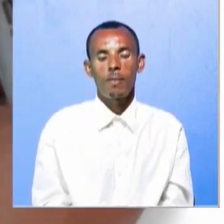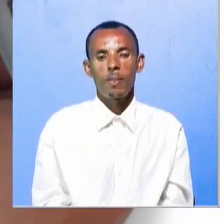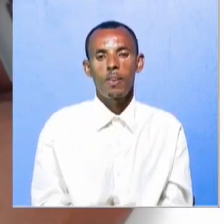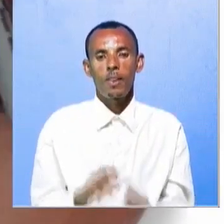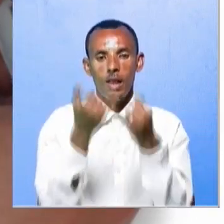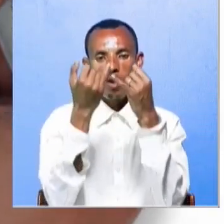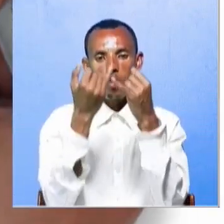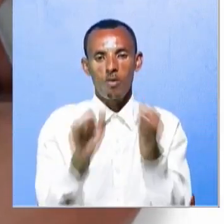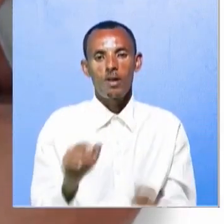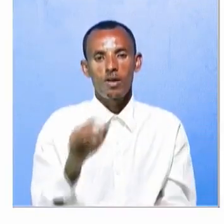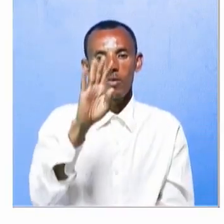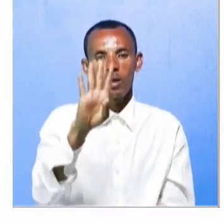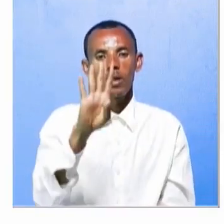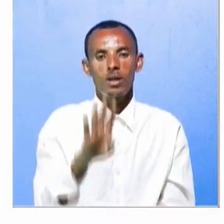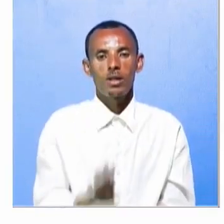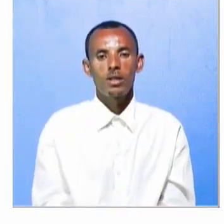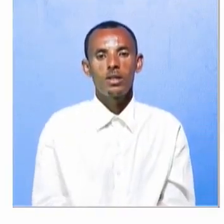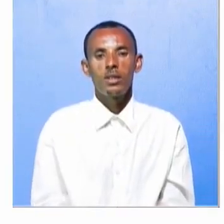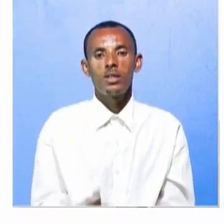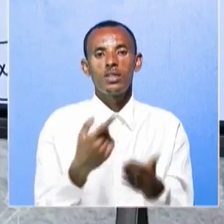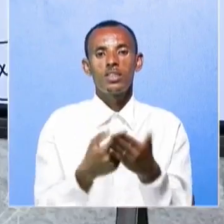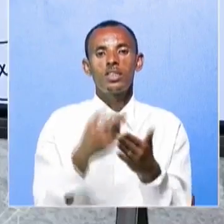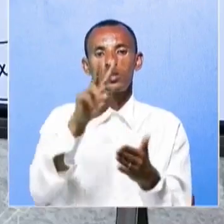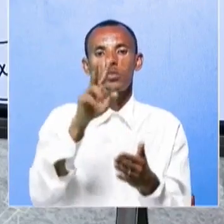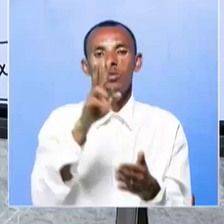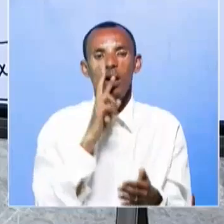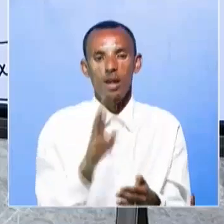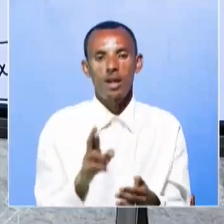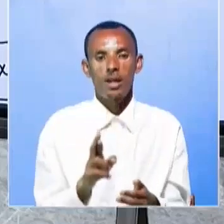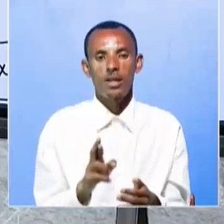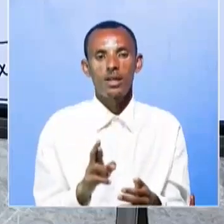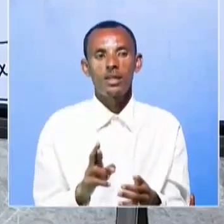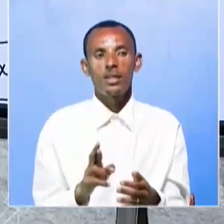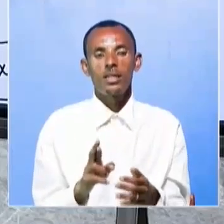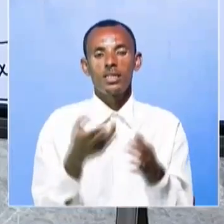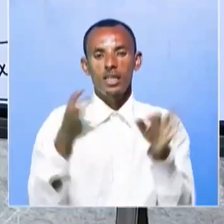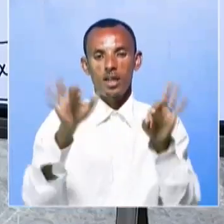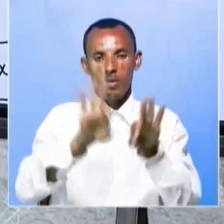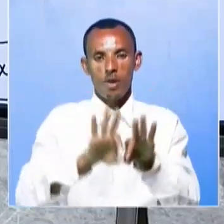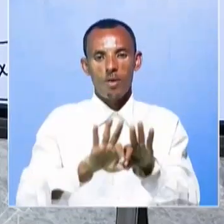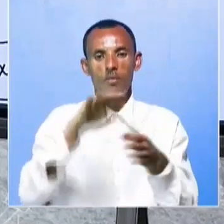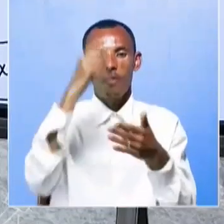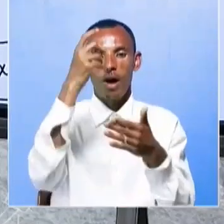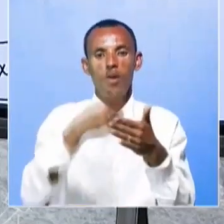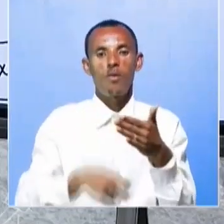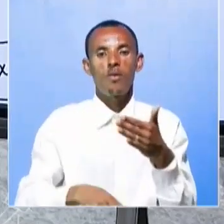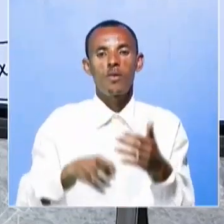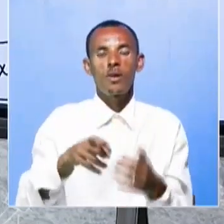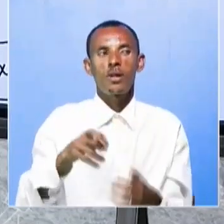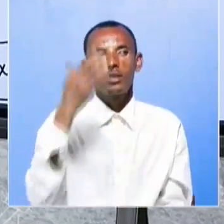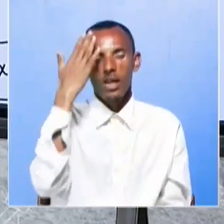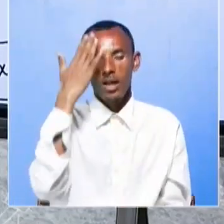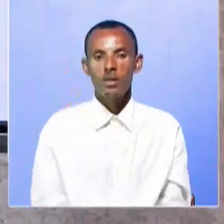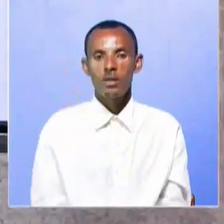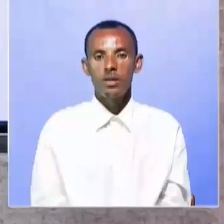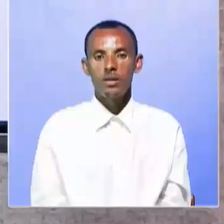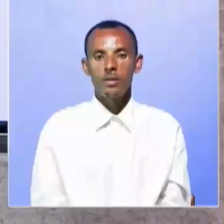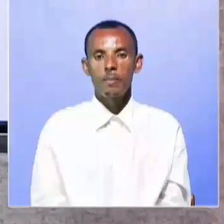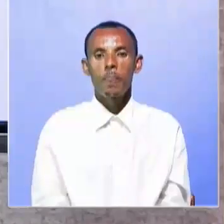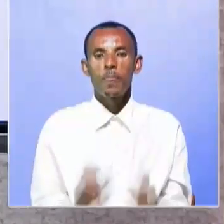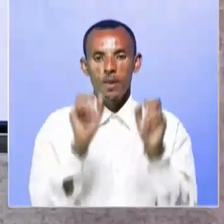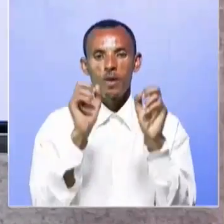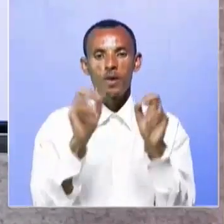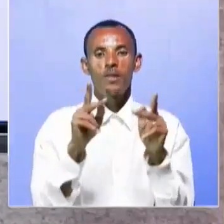25 over 4. Okay, these two are the required values of the unknown variables.